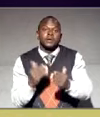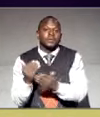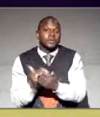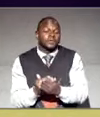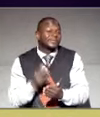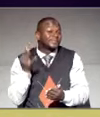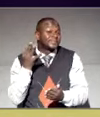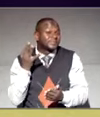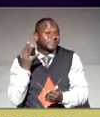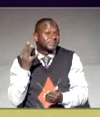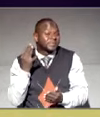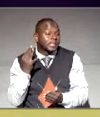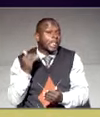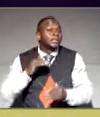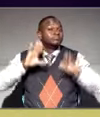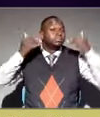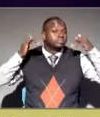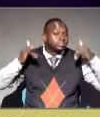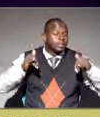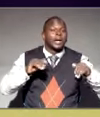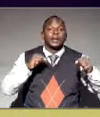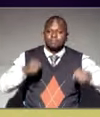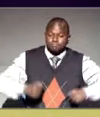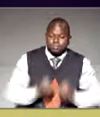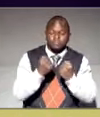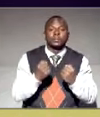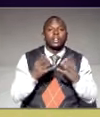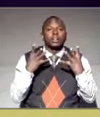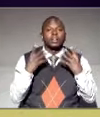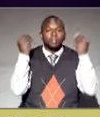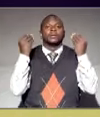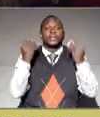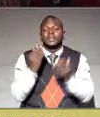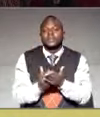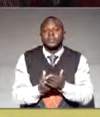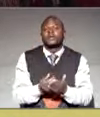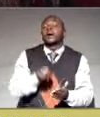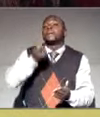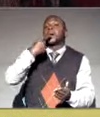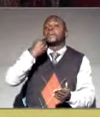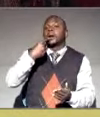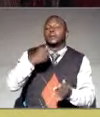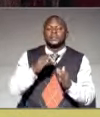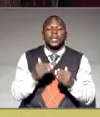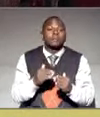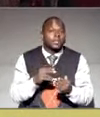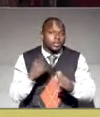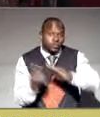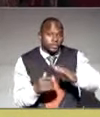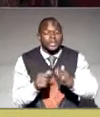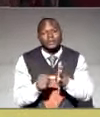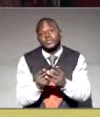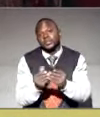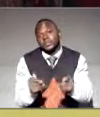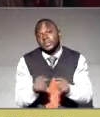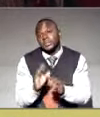infections, exposure to too much noise, accidents which damage the ears, and use of some medication. Some conditions can be corrected